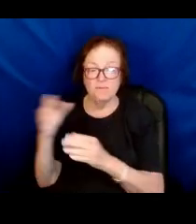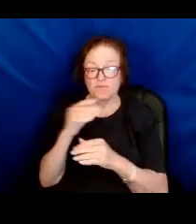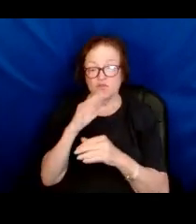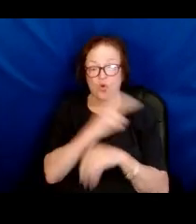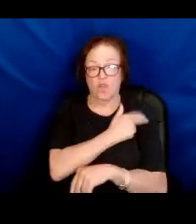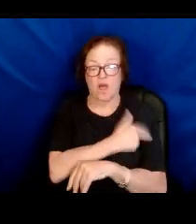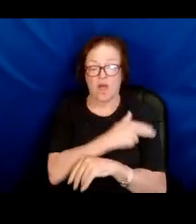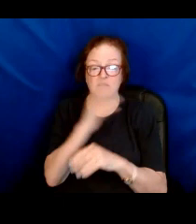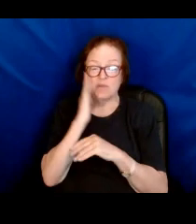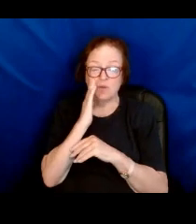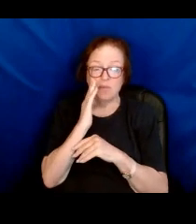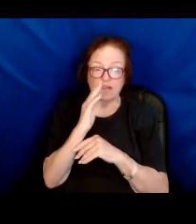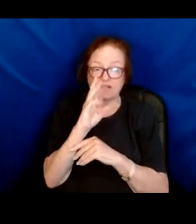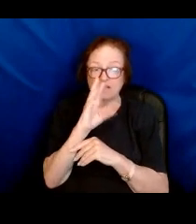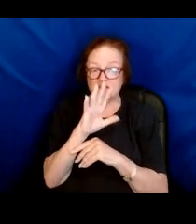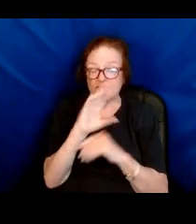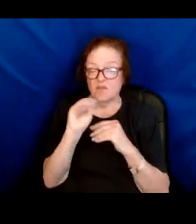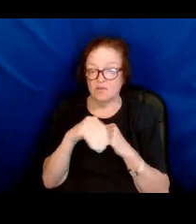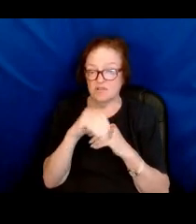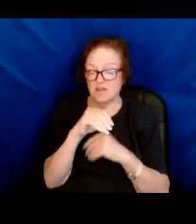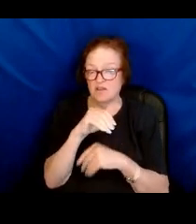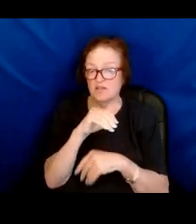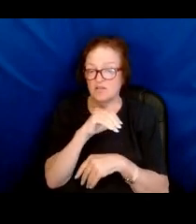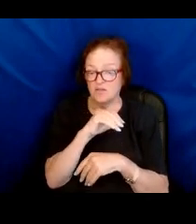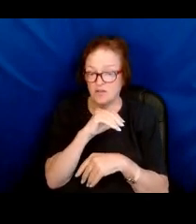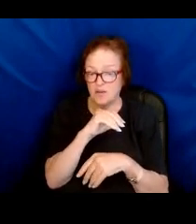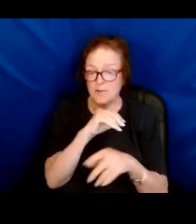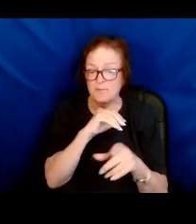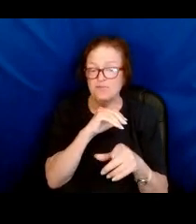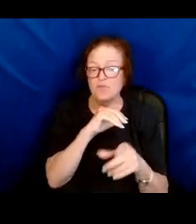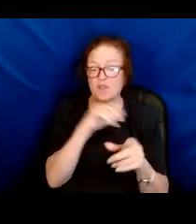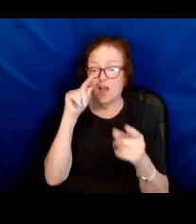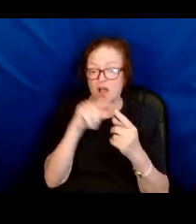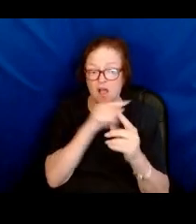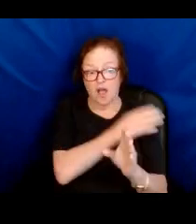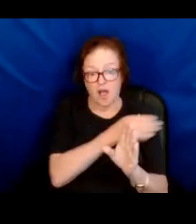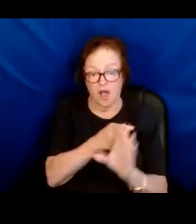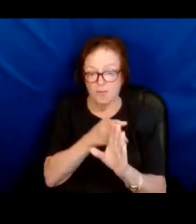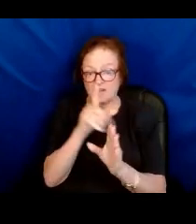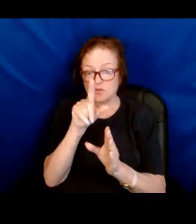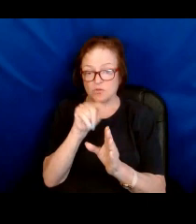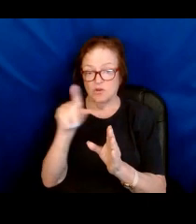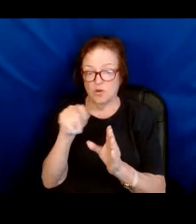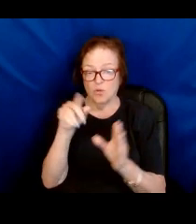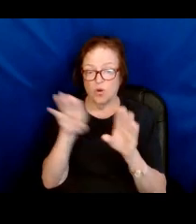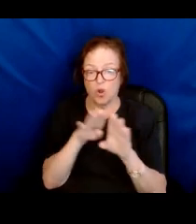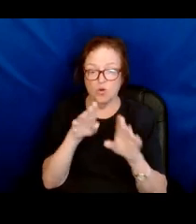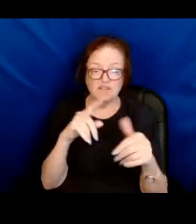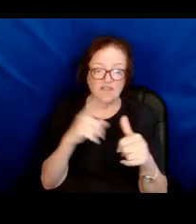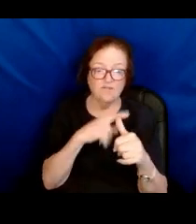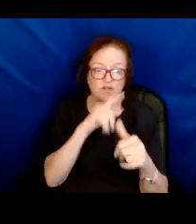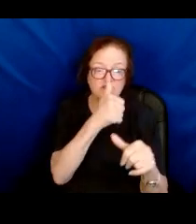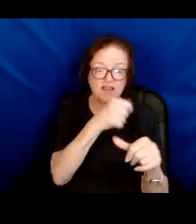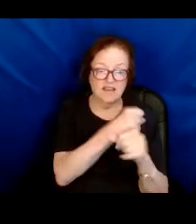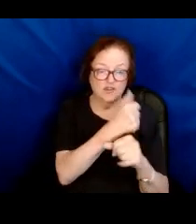them from 1970 to 2020, 65% of those that were closed during that first 10-year period,